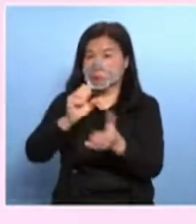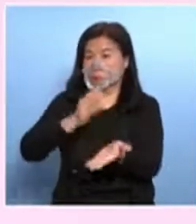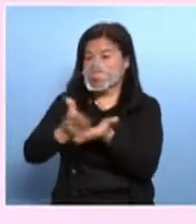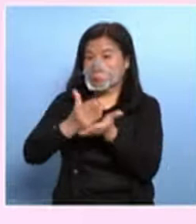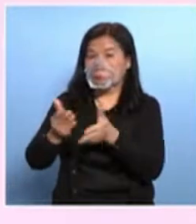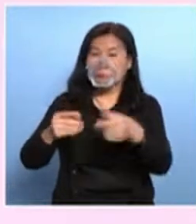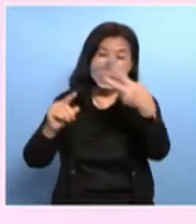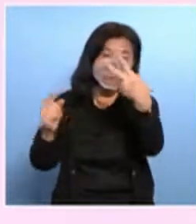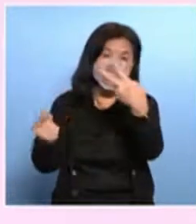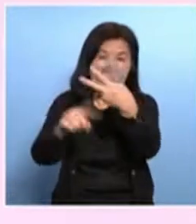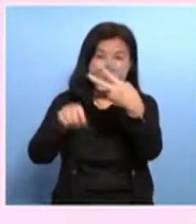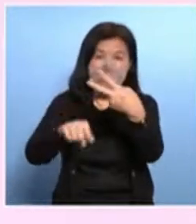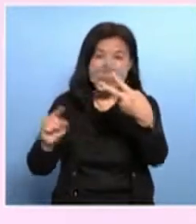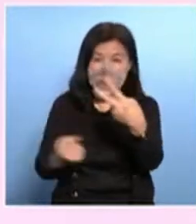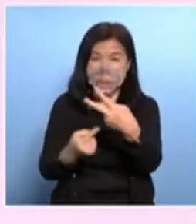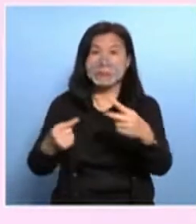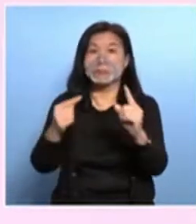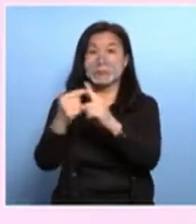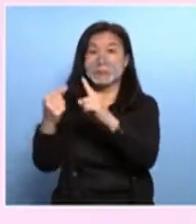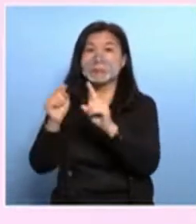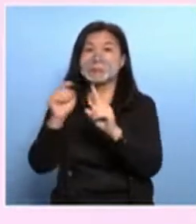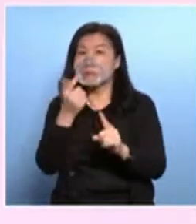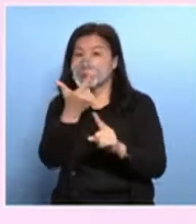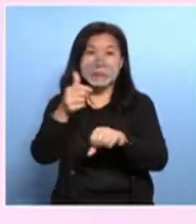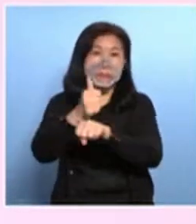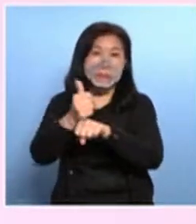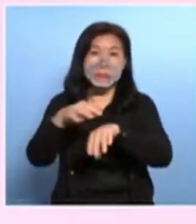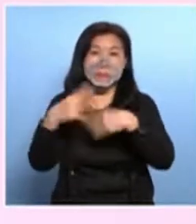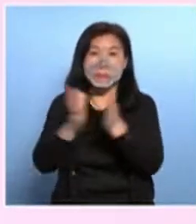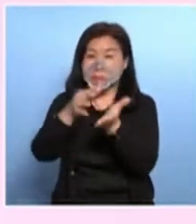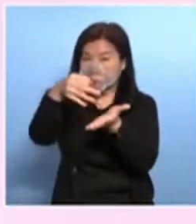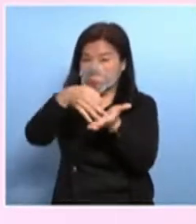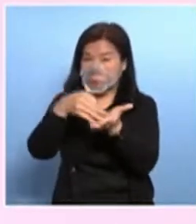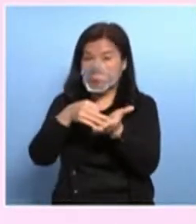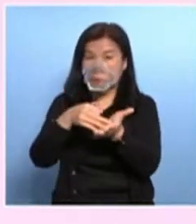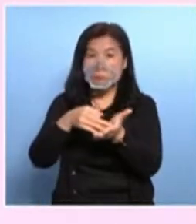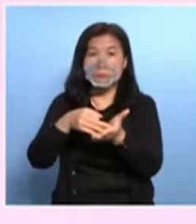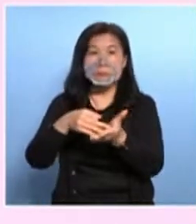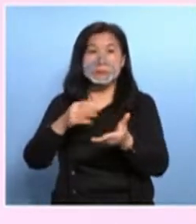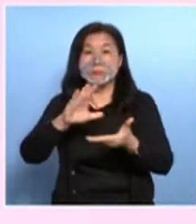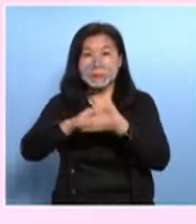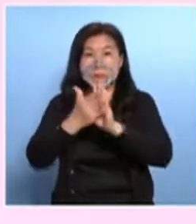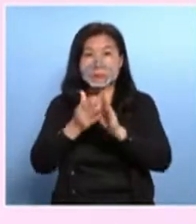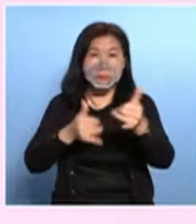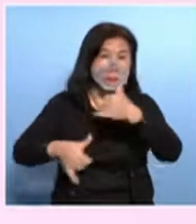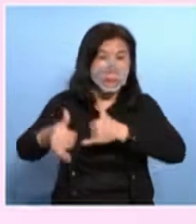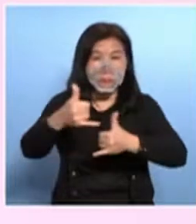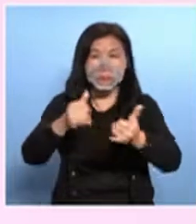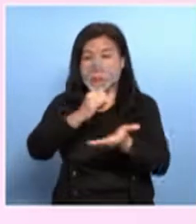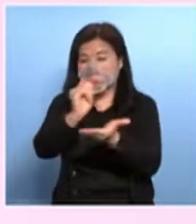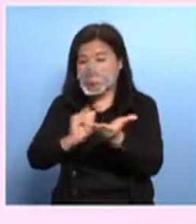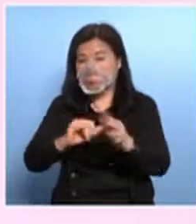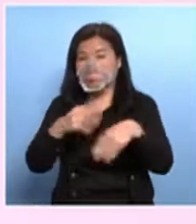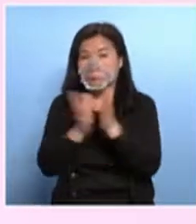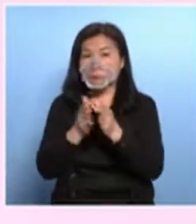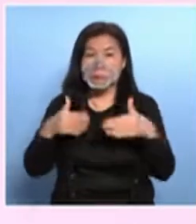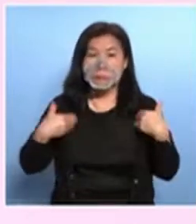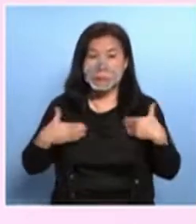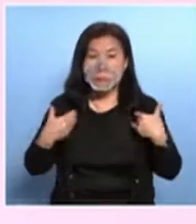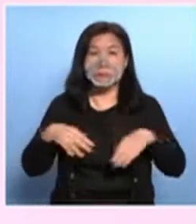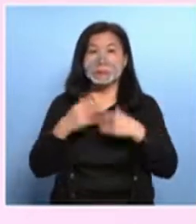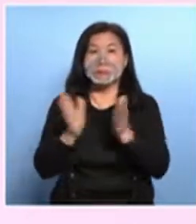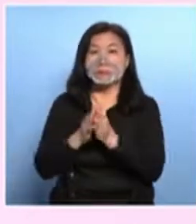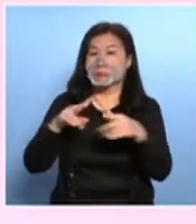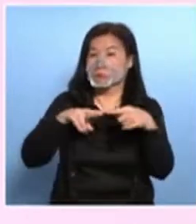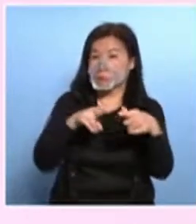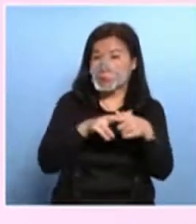LCSD's Community Arts Scheme with the aim of providing more opportunities for members of the public to take part in arts